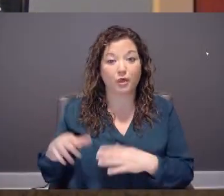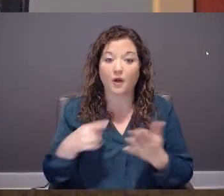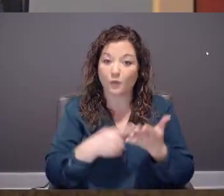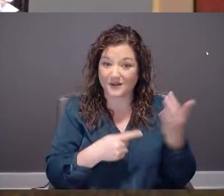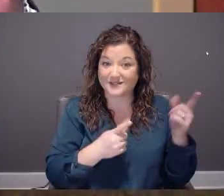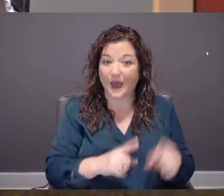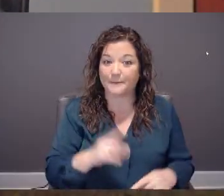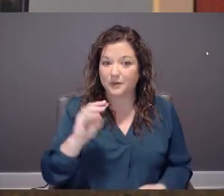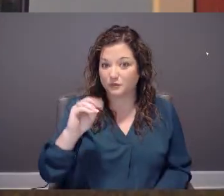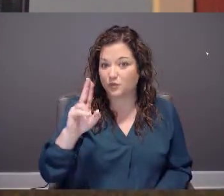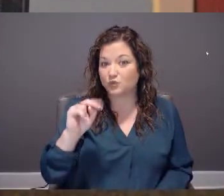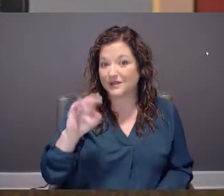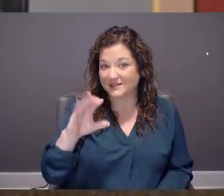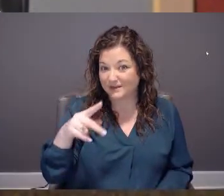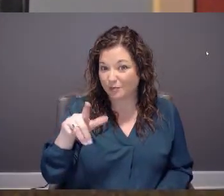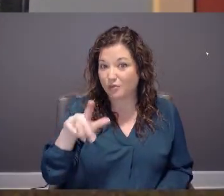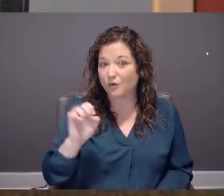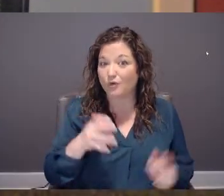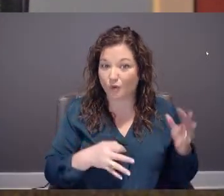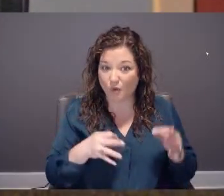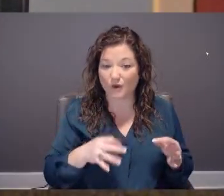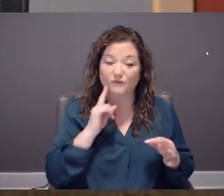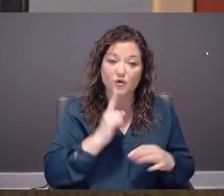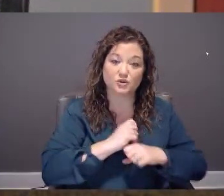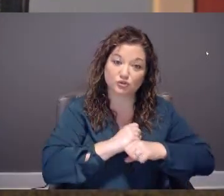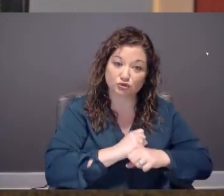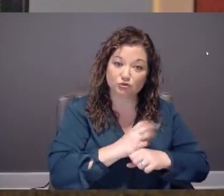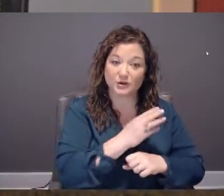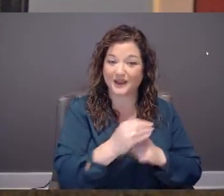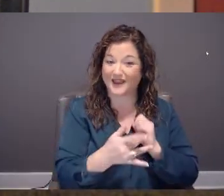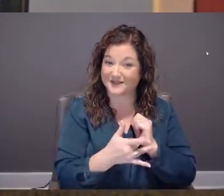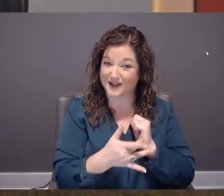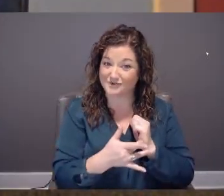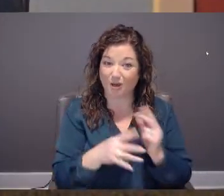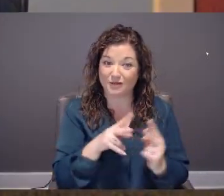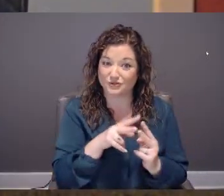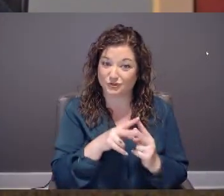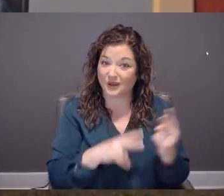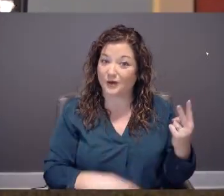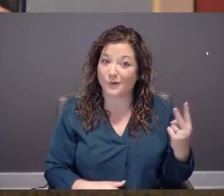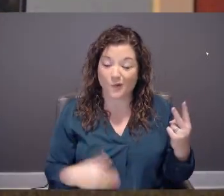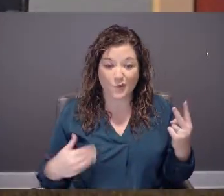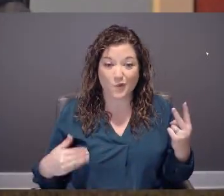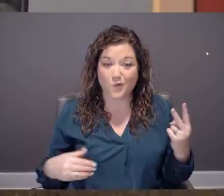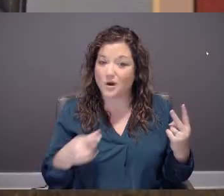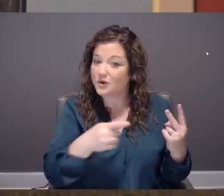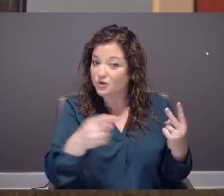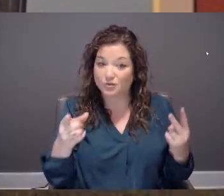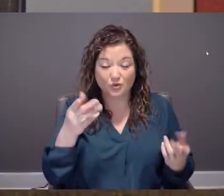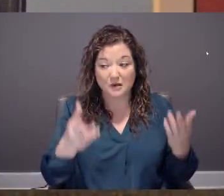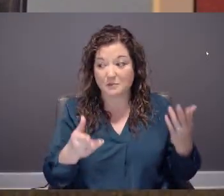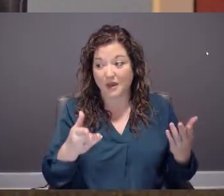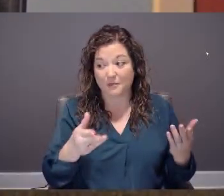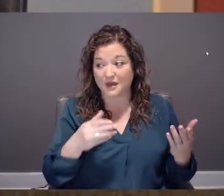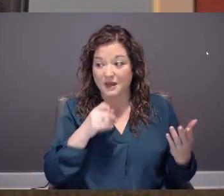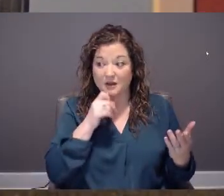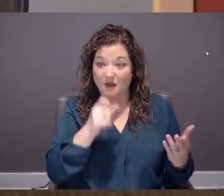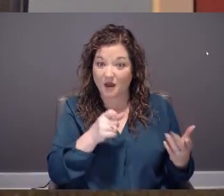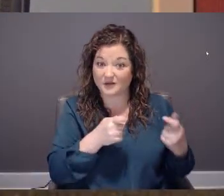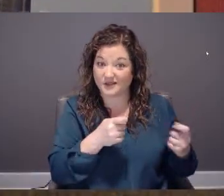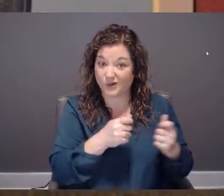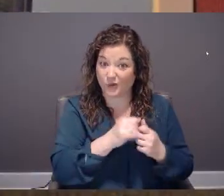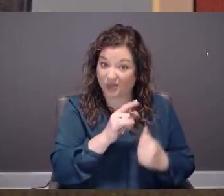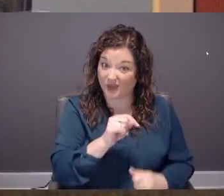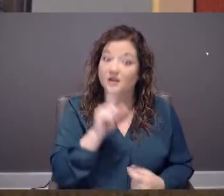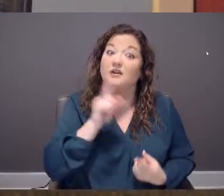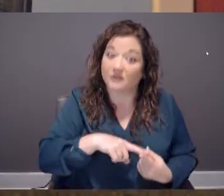in both security and technology. That is something that, I mean, you know, you may not deal with the municipal court unless you got to deal with the municipal